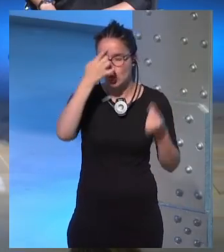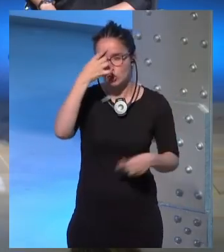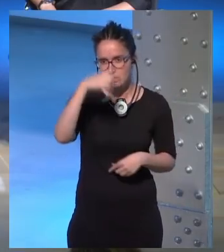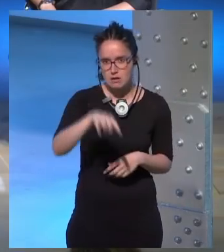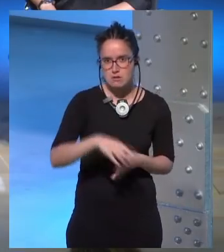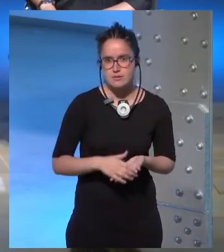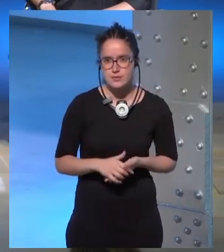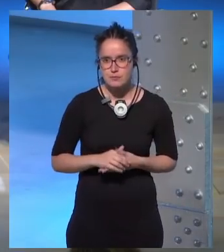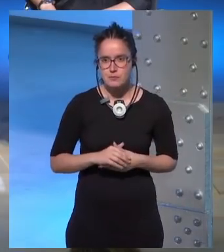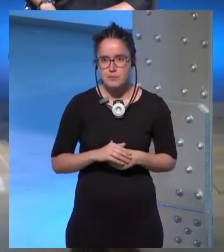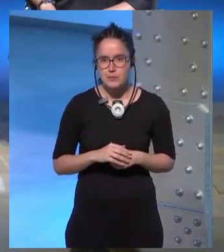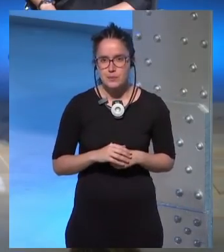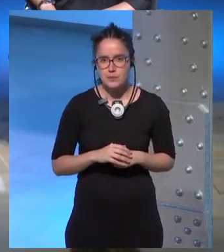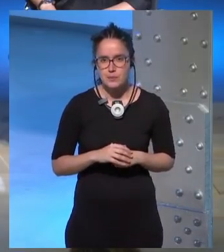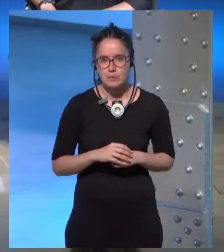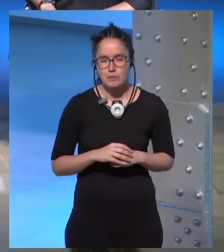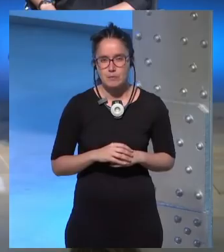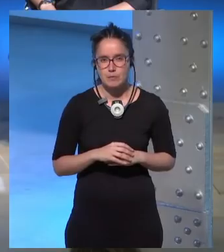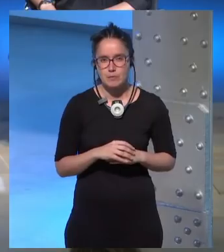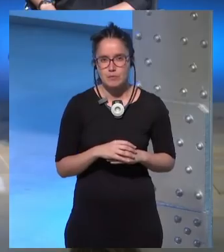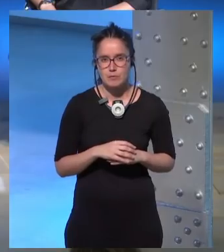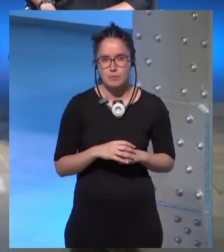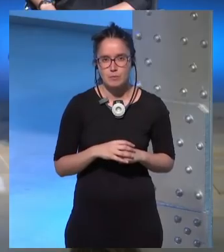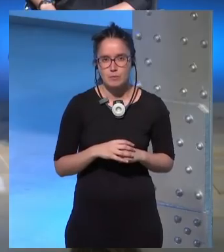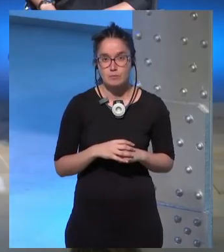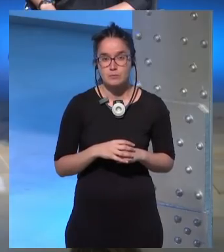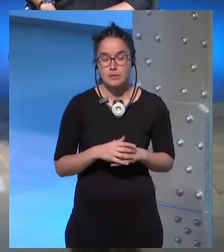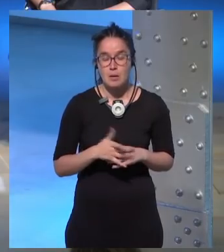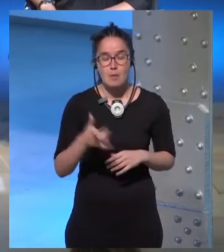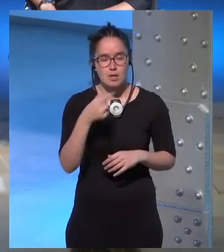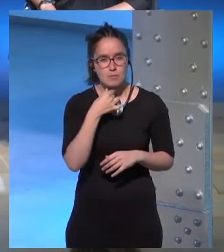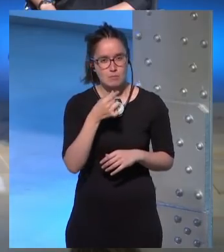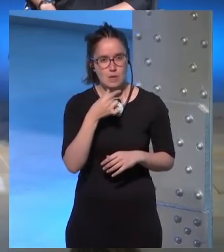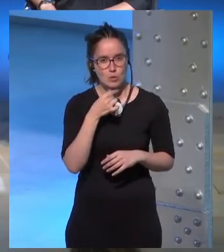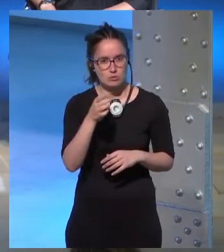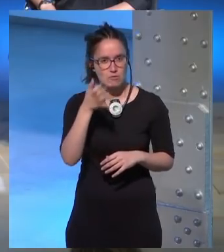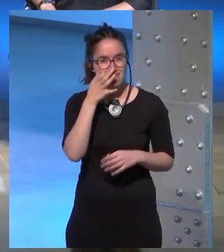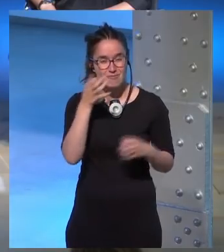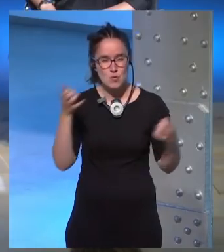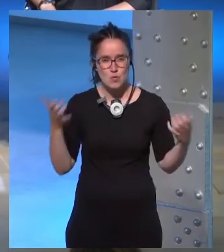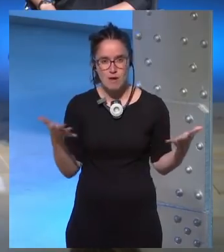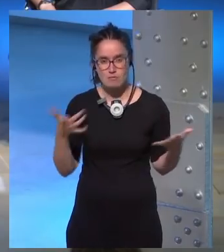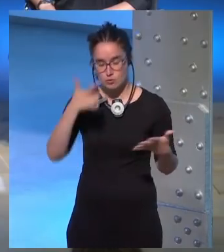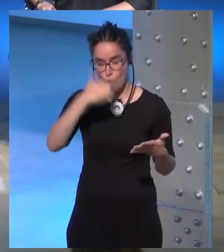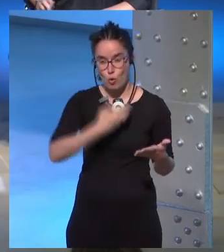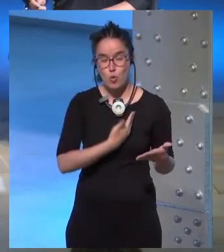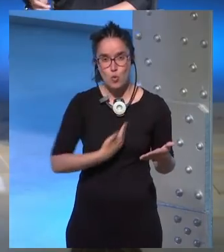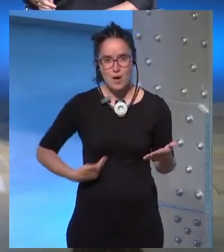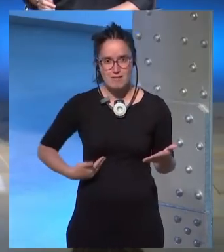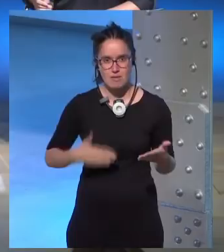own my fiction in a way that I can't with the advertising. So, yeah.